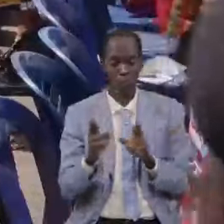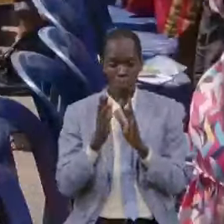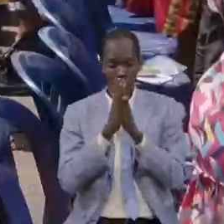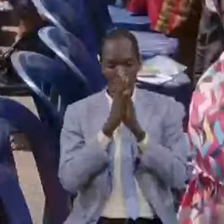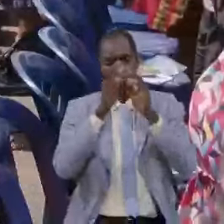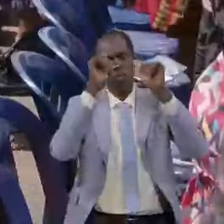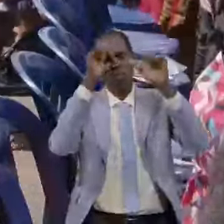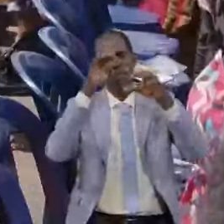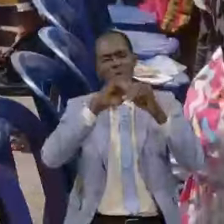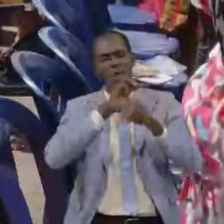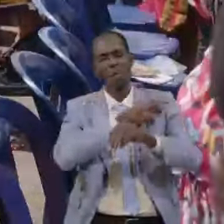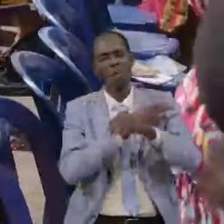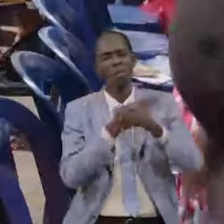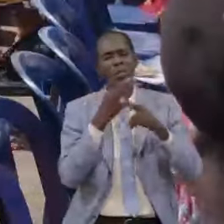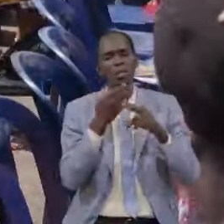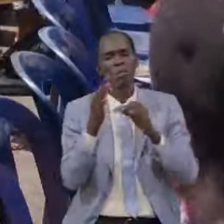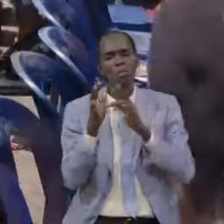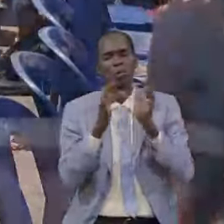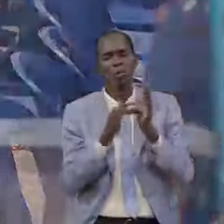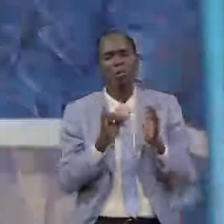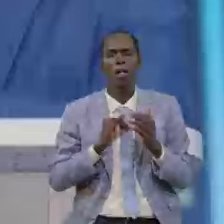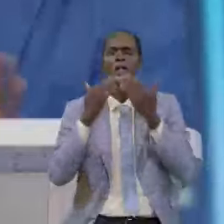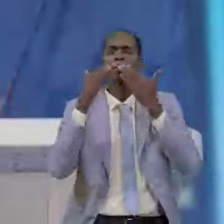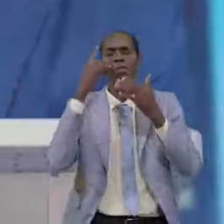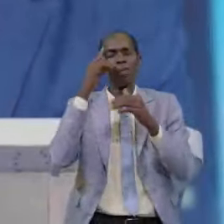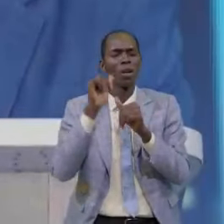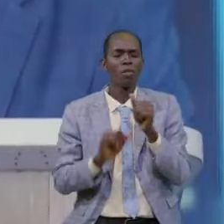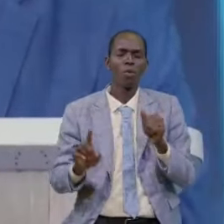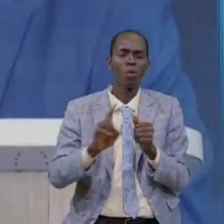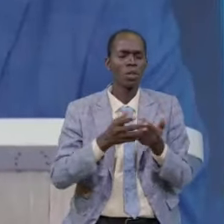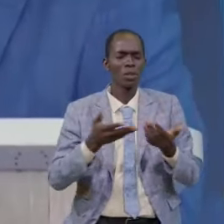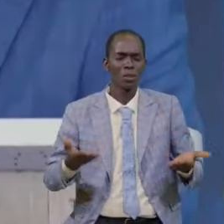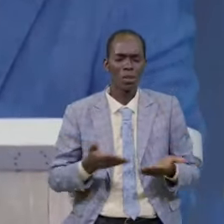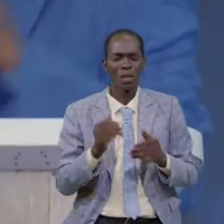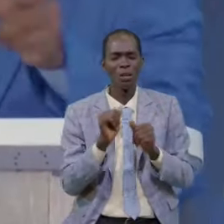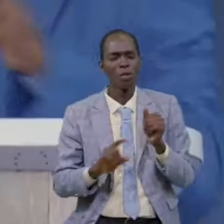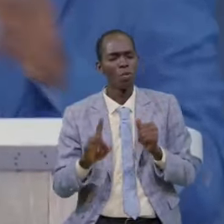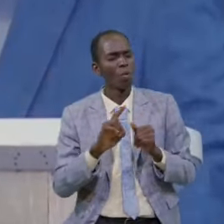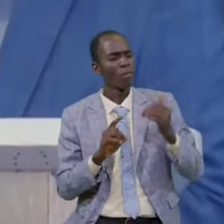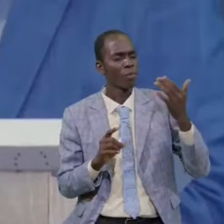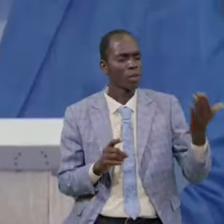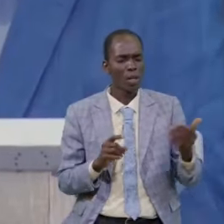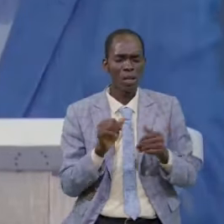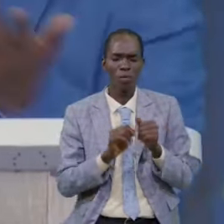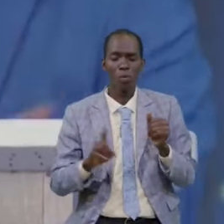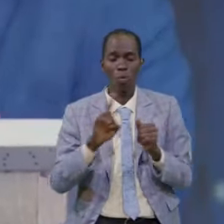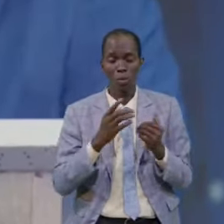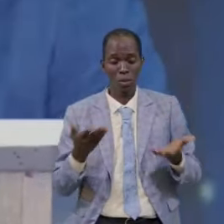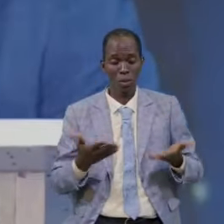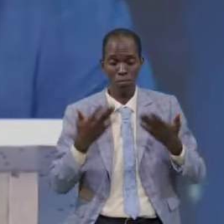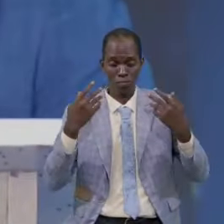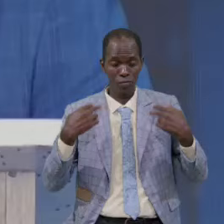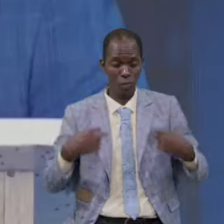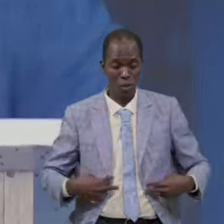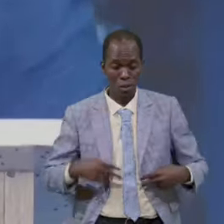for everyone here, everyone there, everyone physically present there, everyone online, everyone in